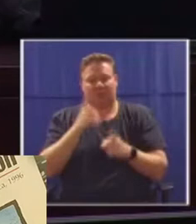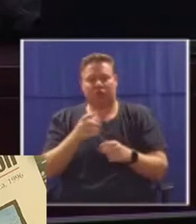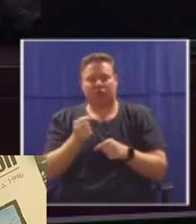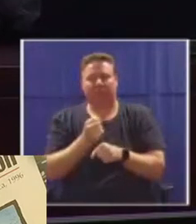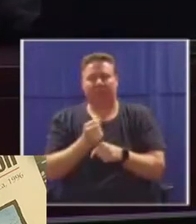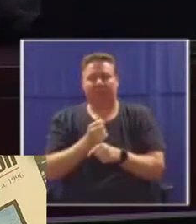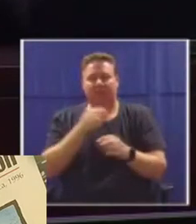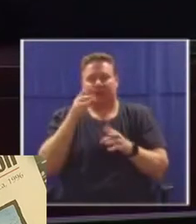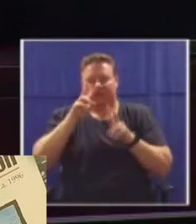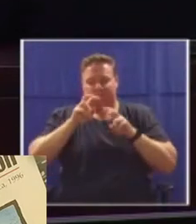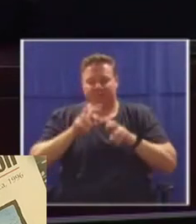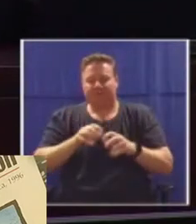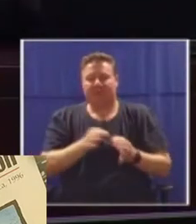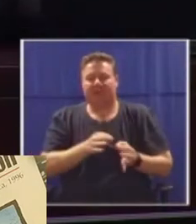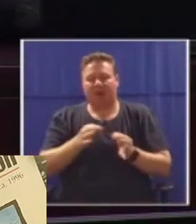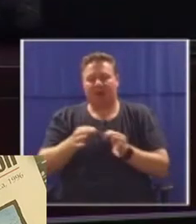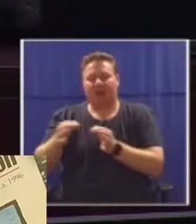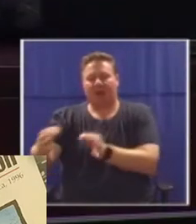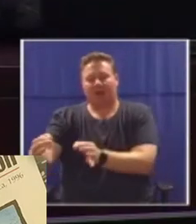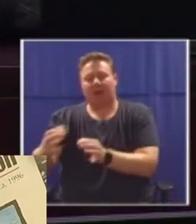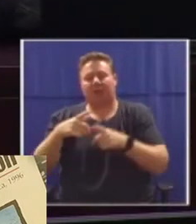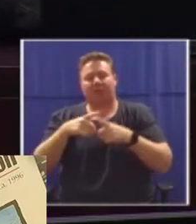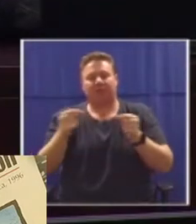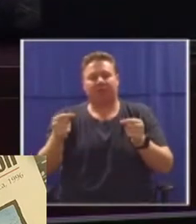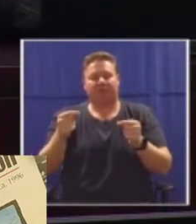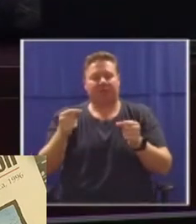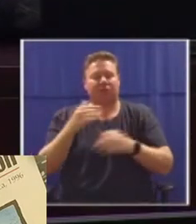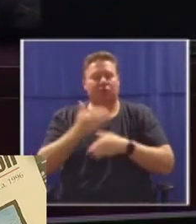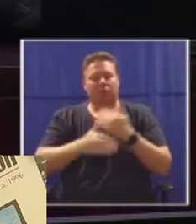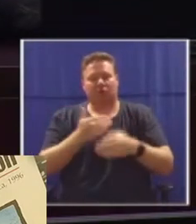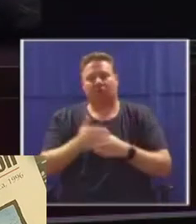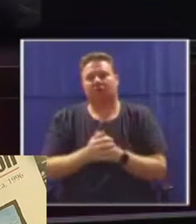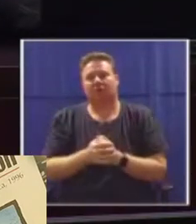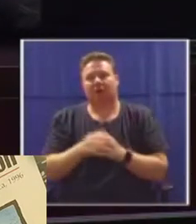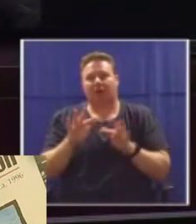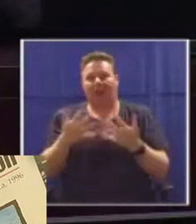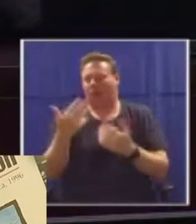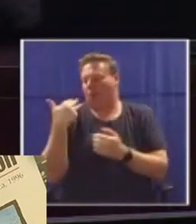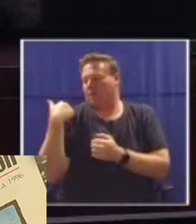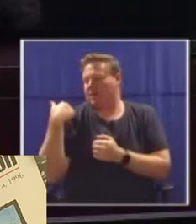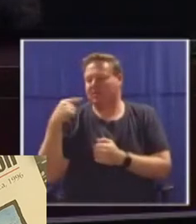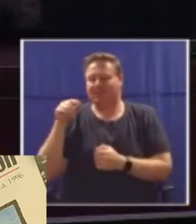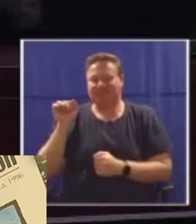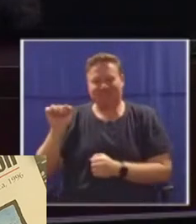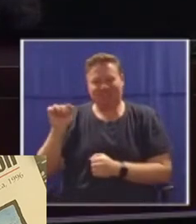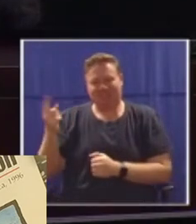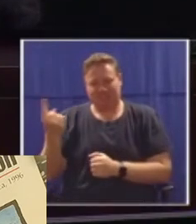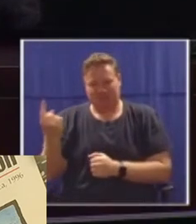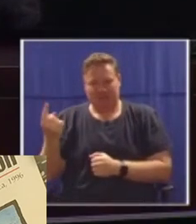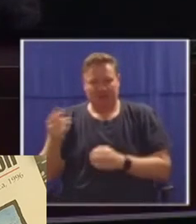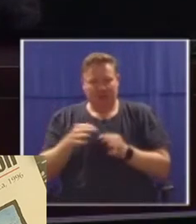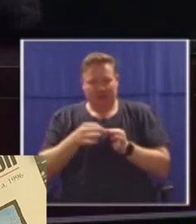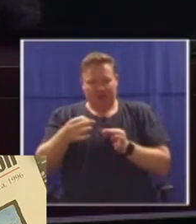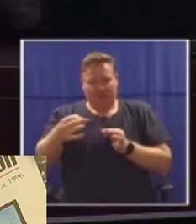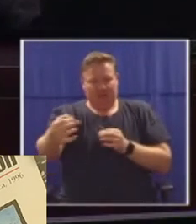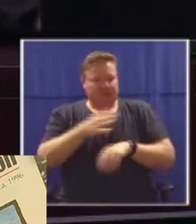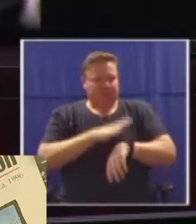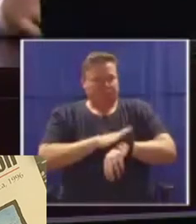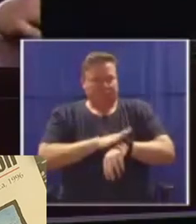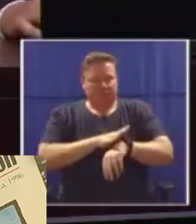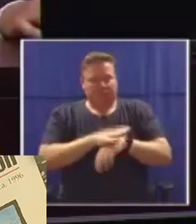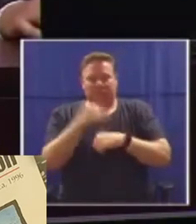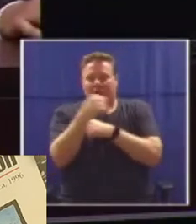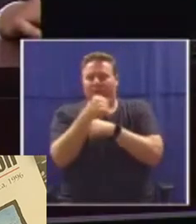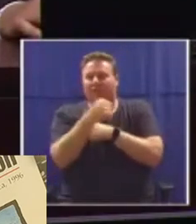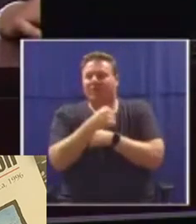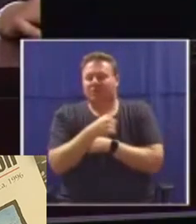to investigate delays in the completion of its proceedings and also to allow the minister to extend the term of office of the